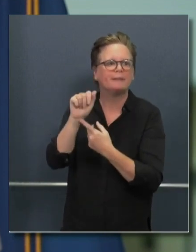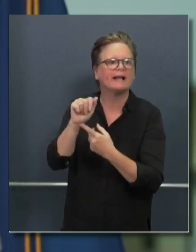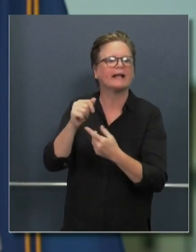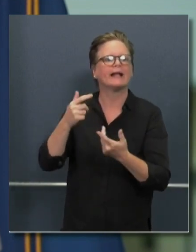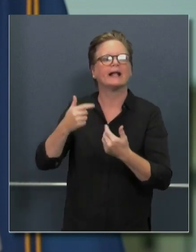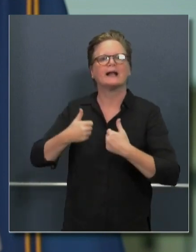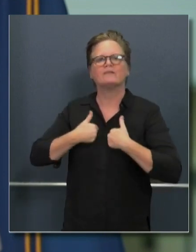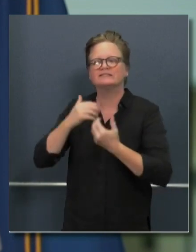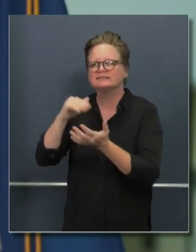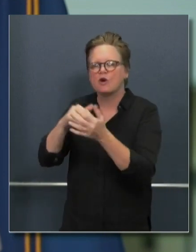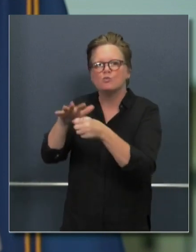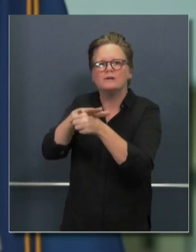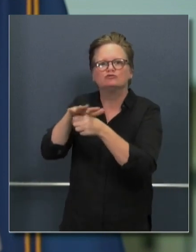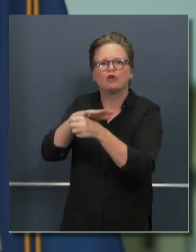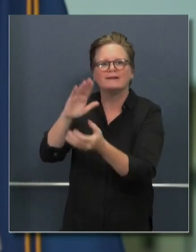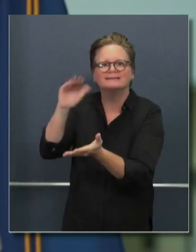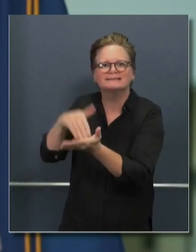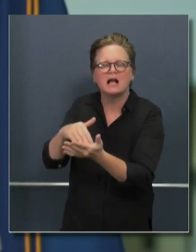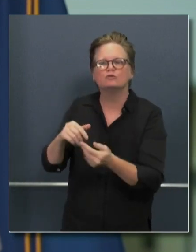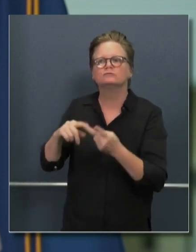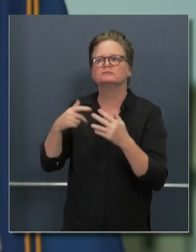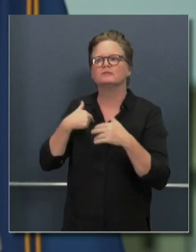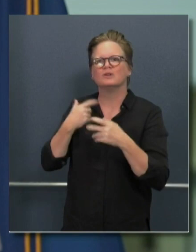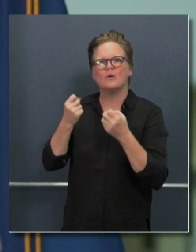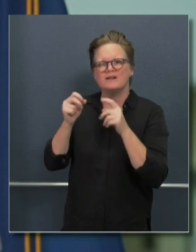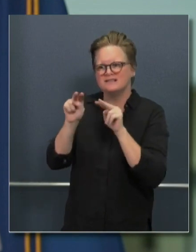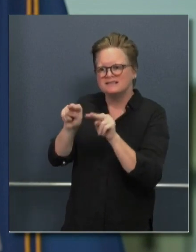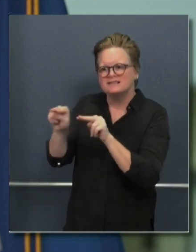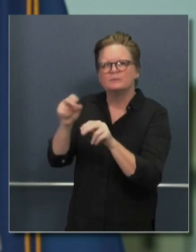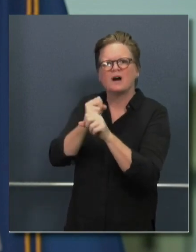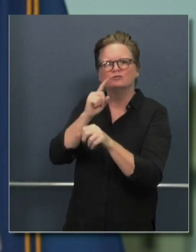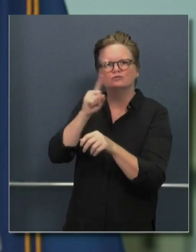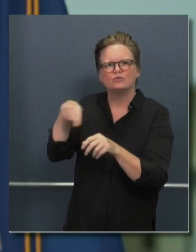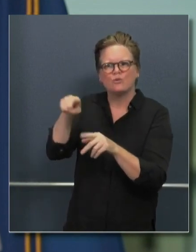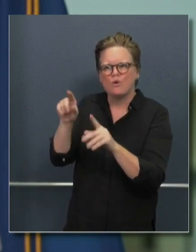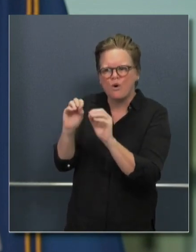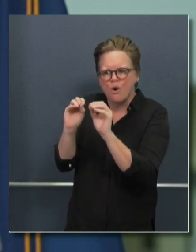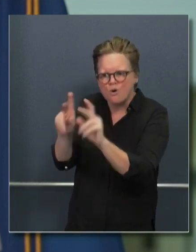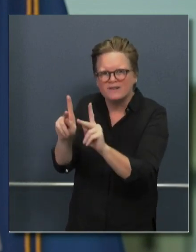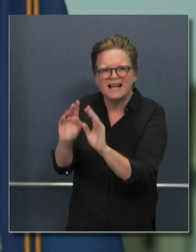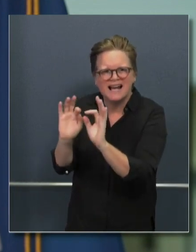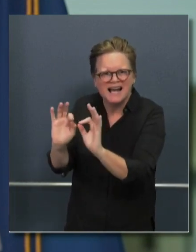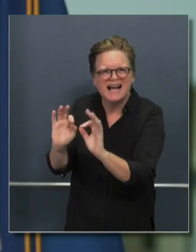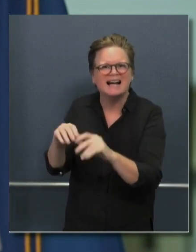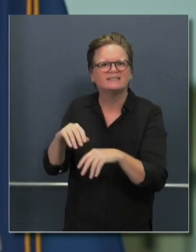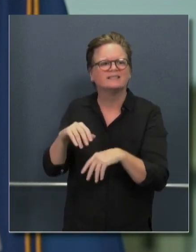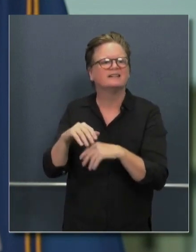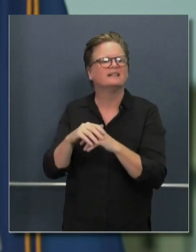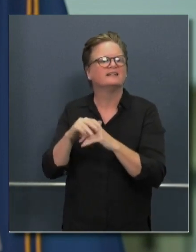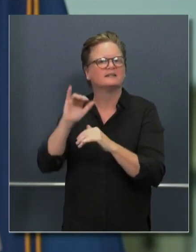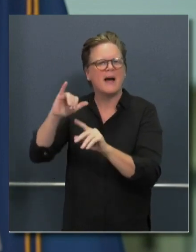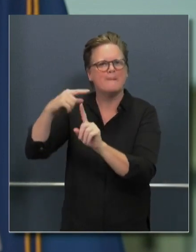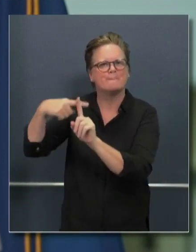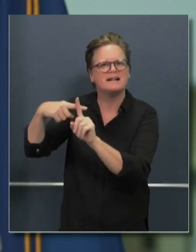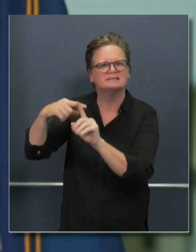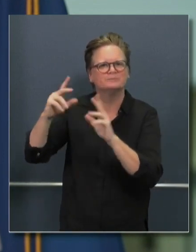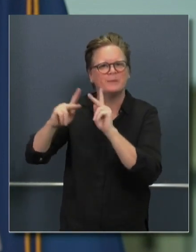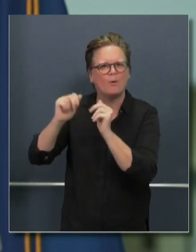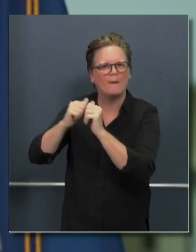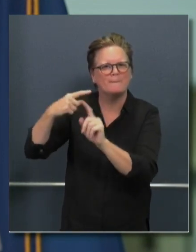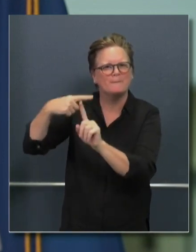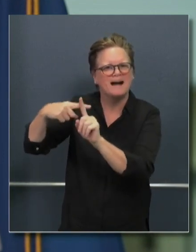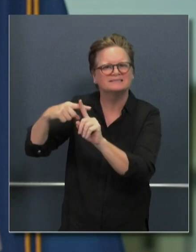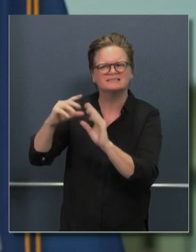and sober about our need to continue to be vigilant in terms of our preparation. And so we'll be stubborn on our preparation.